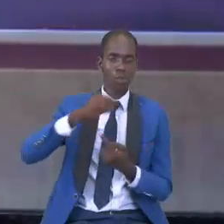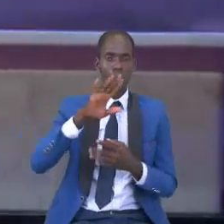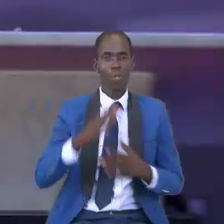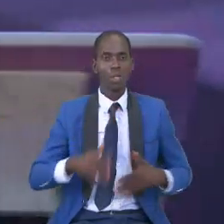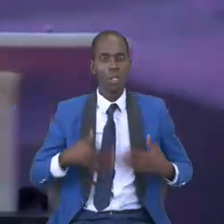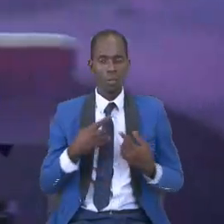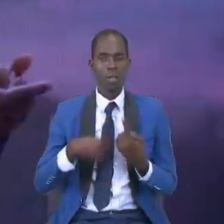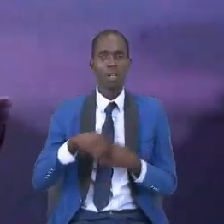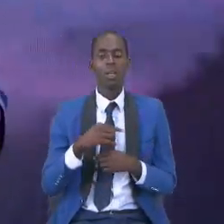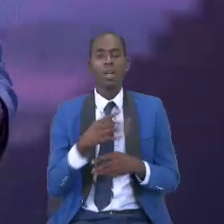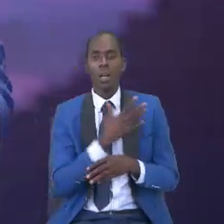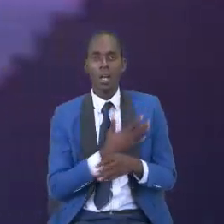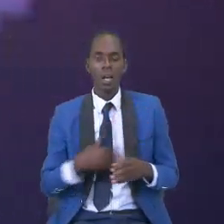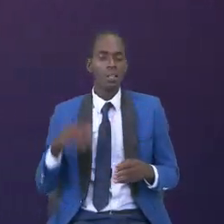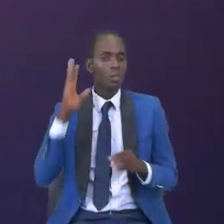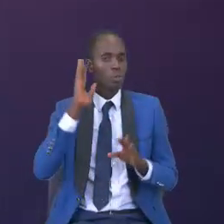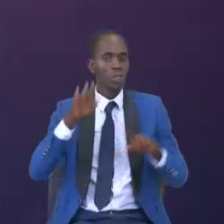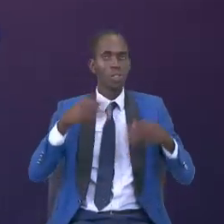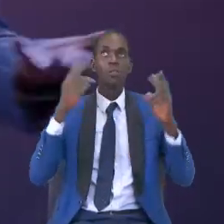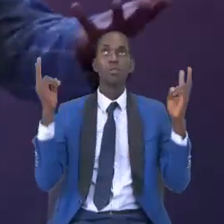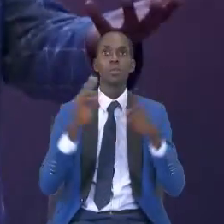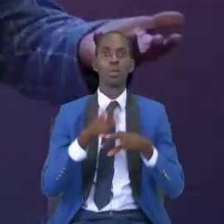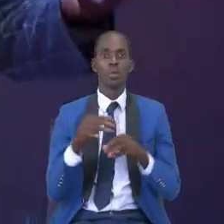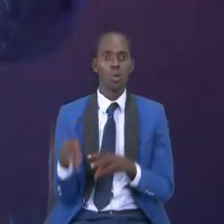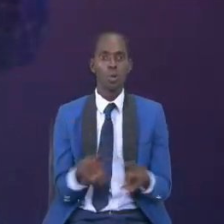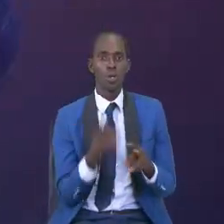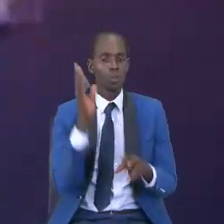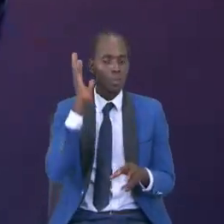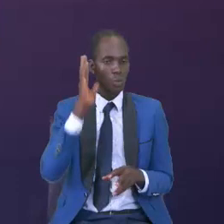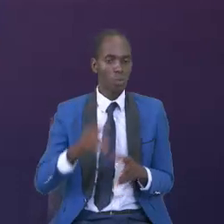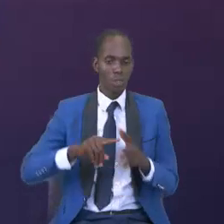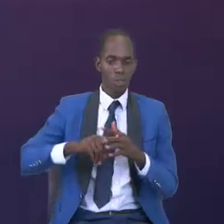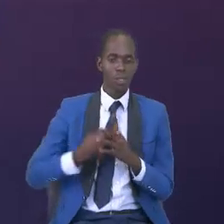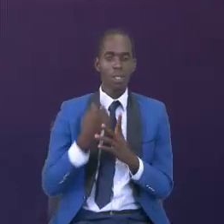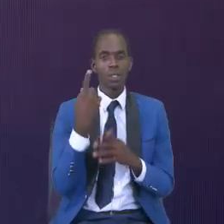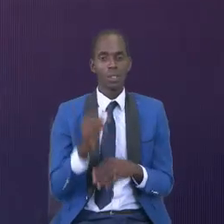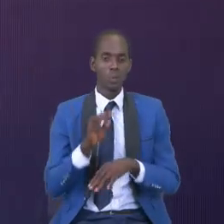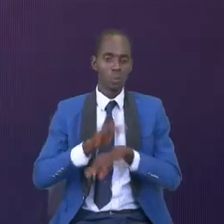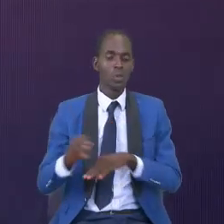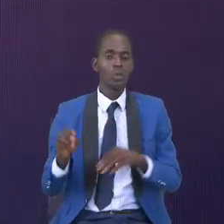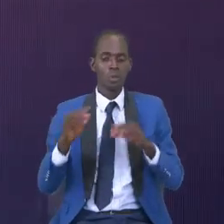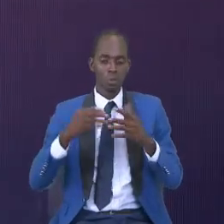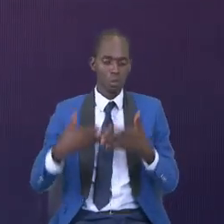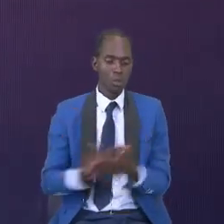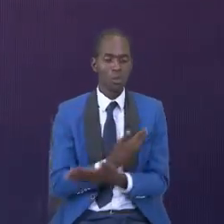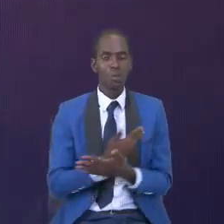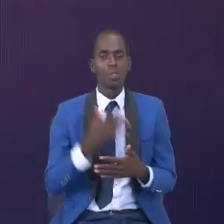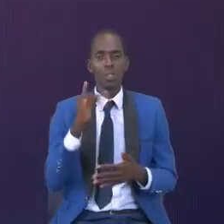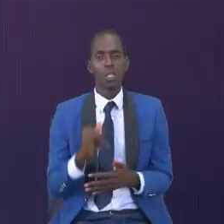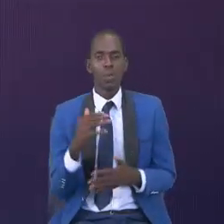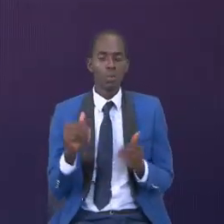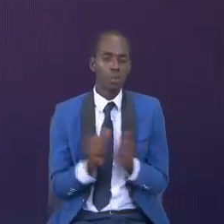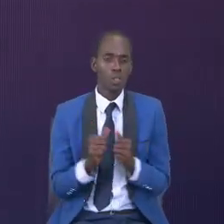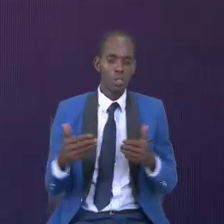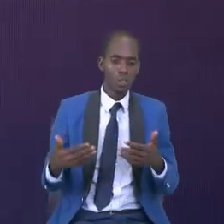And then you start the ministry afresh with new strength and new vigor, and you start with new